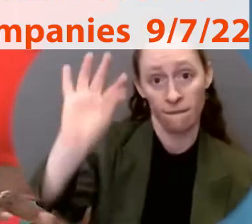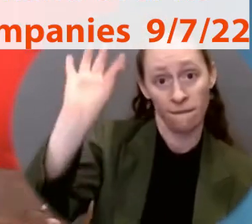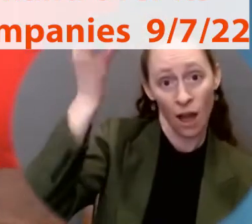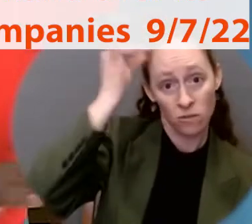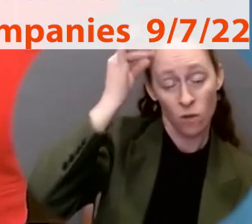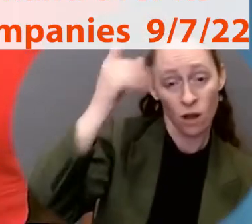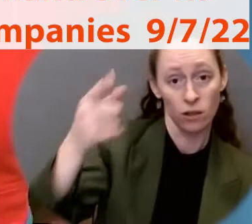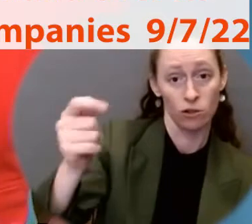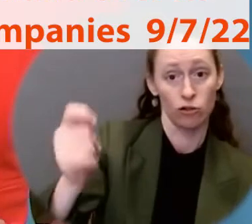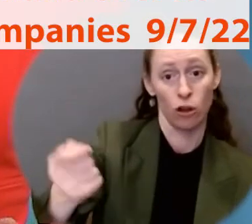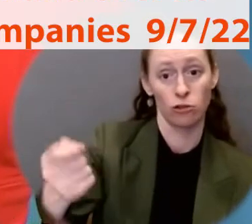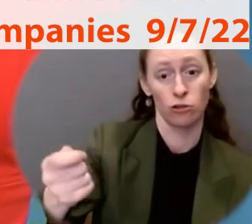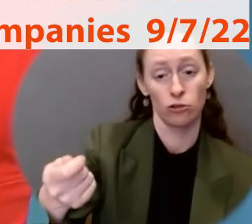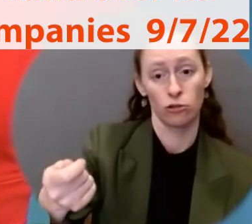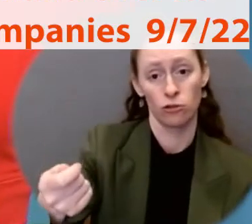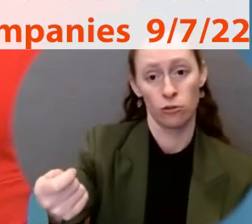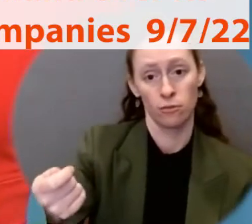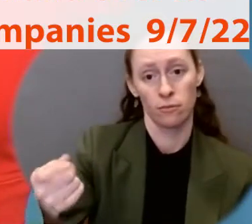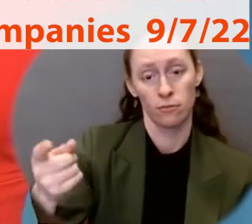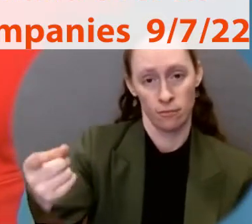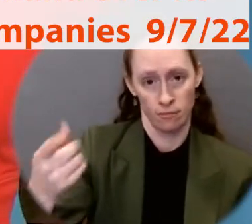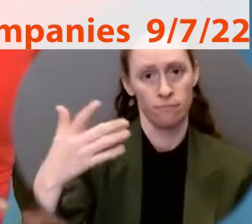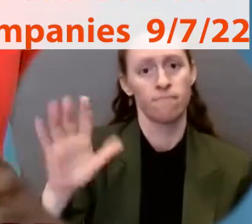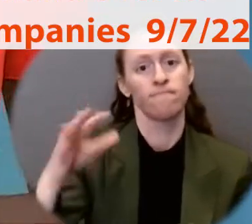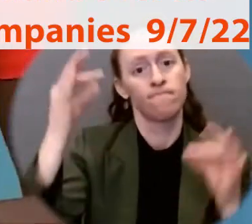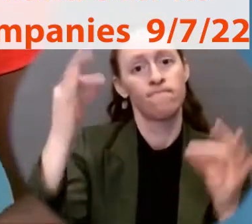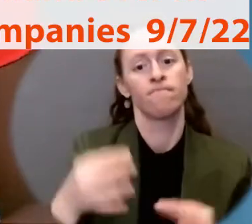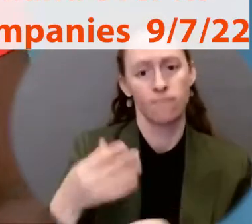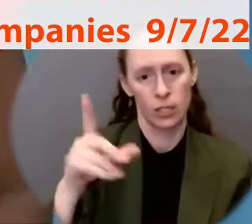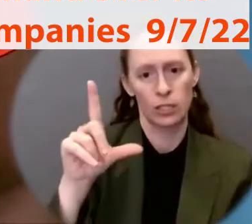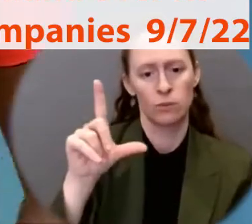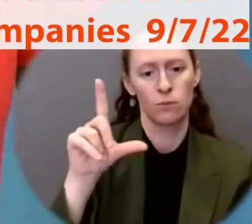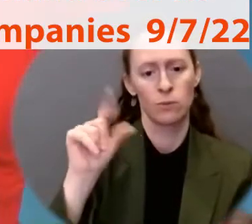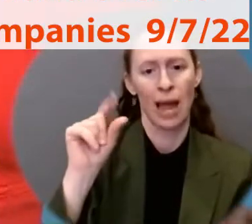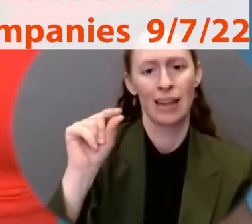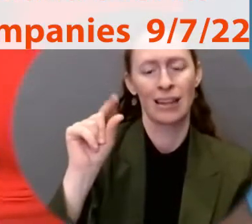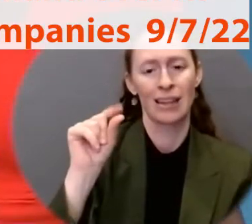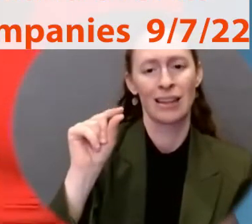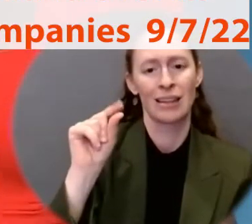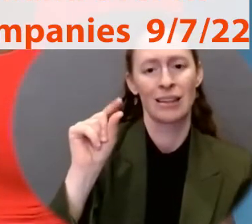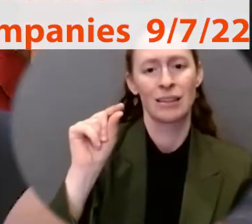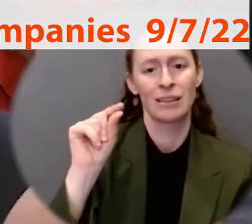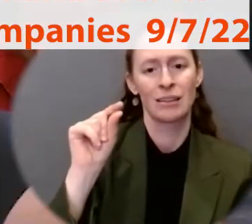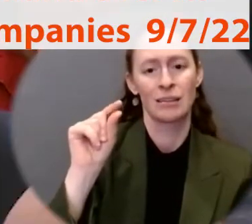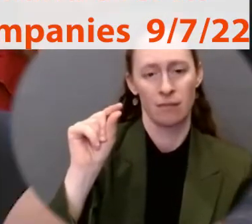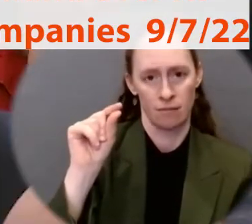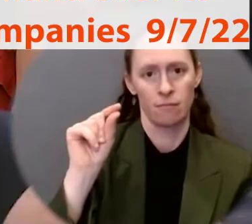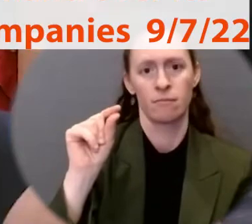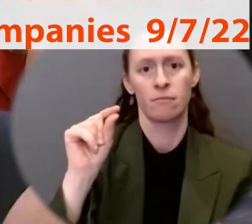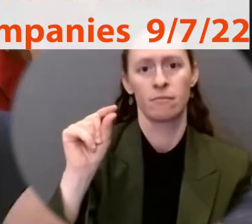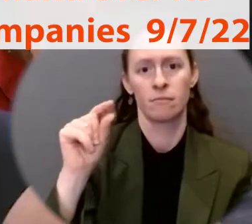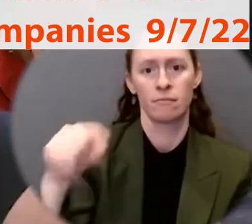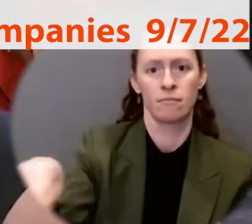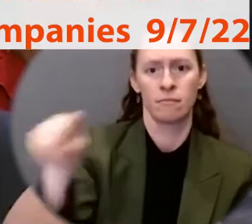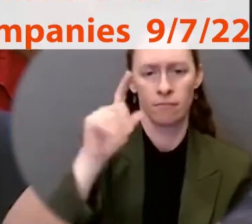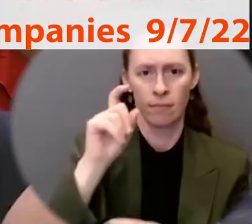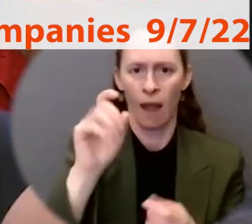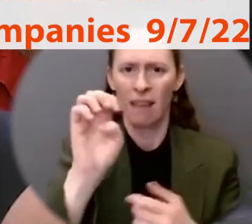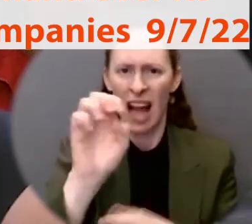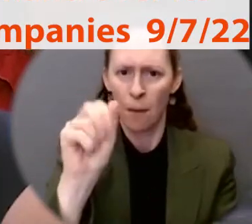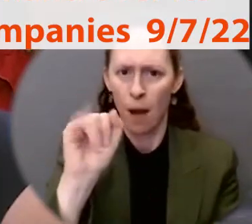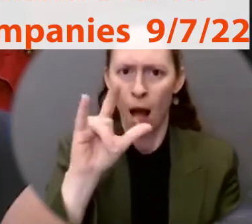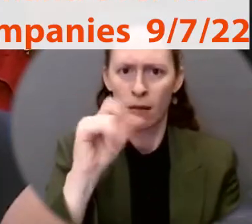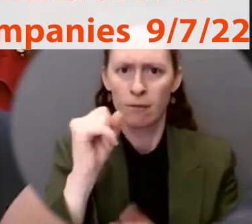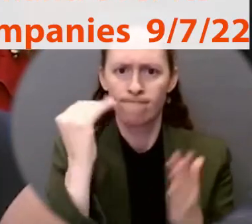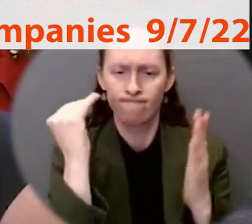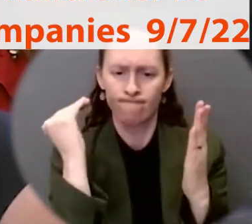you have 20 days to turn over emails of communicating with social media companies over misinformation and disinformation. What